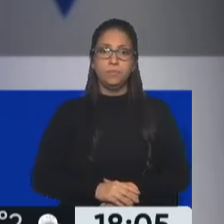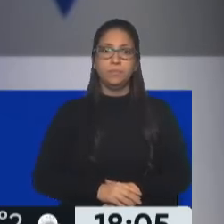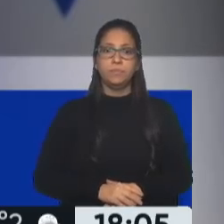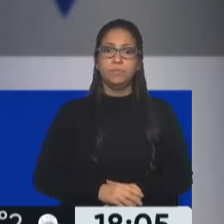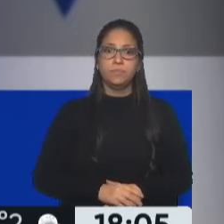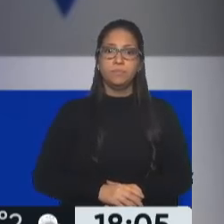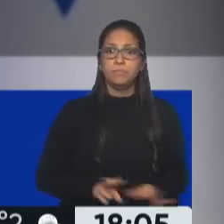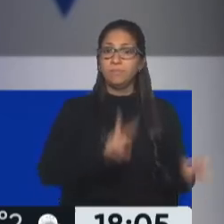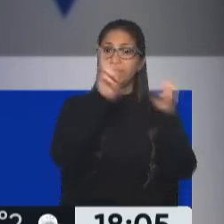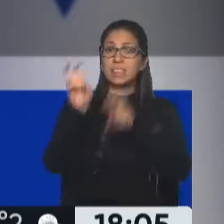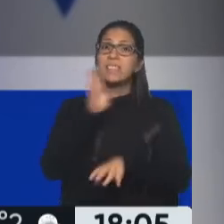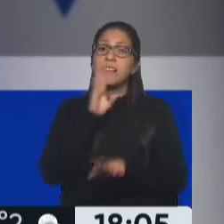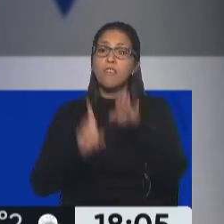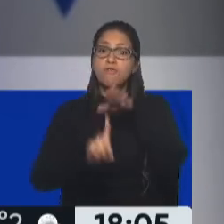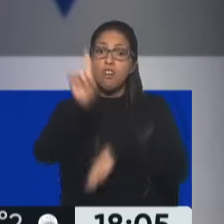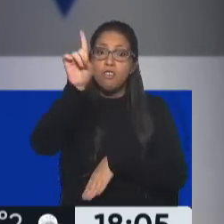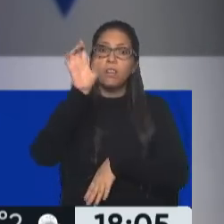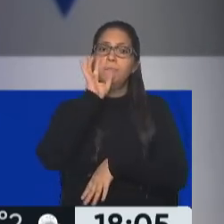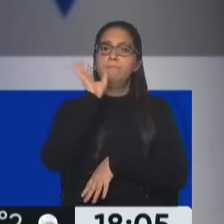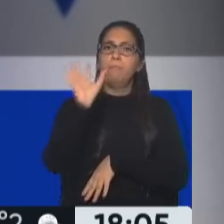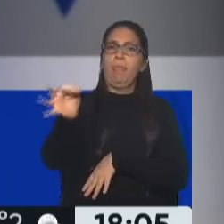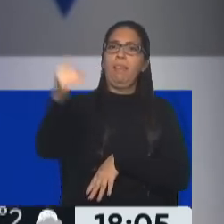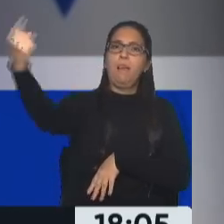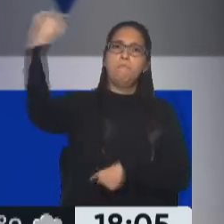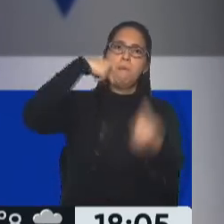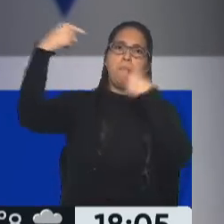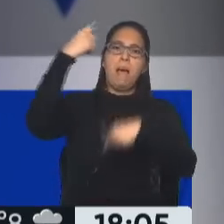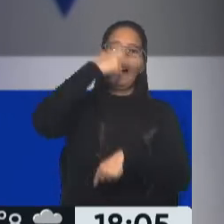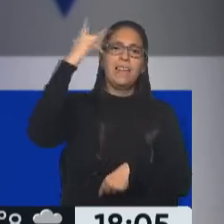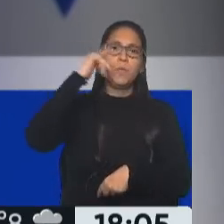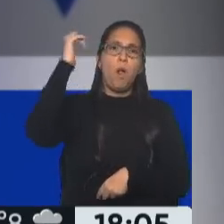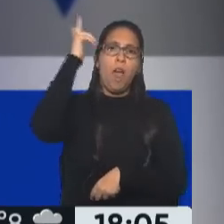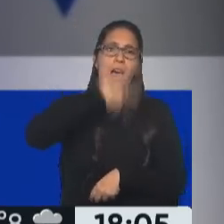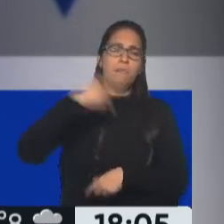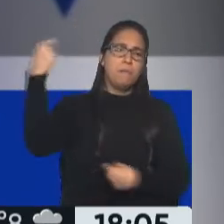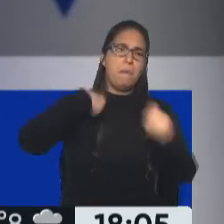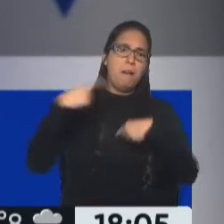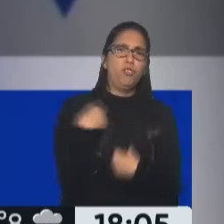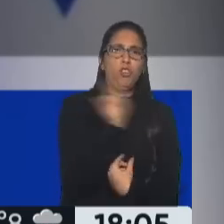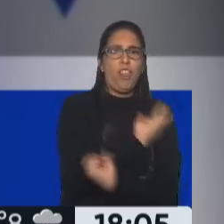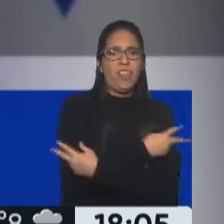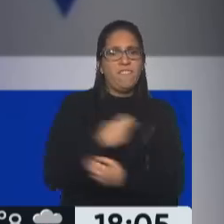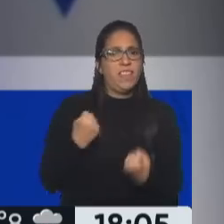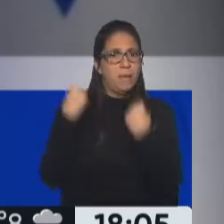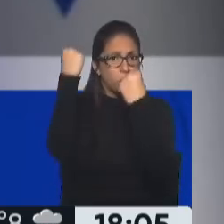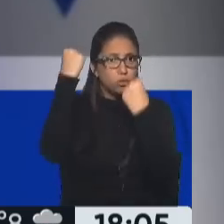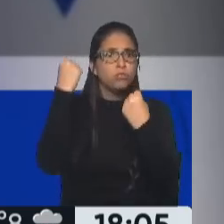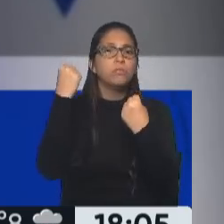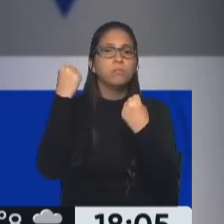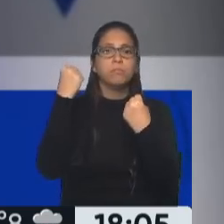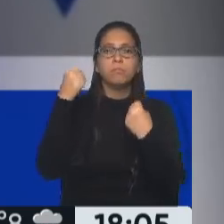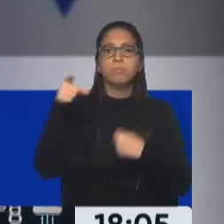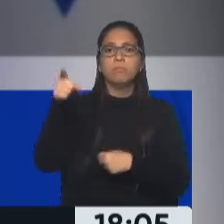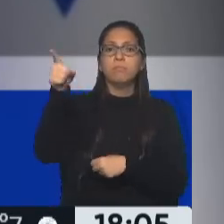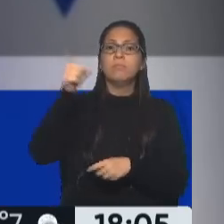Moving to northern Israel, we are defending against Hezbollah aggression. Since deciding to